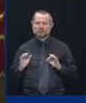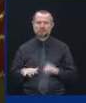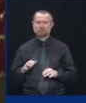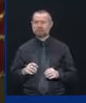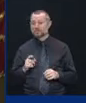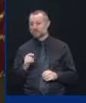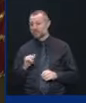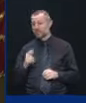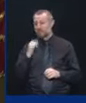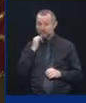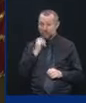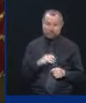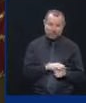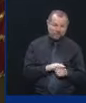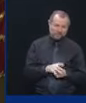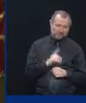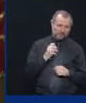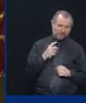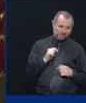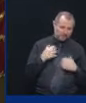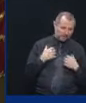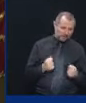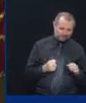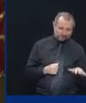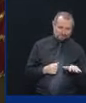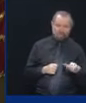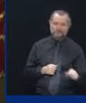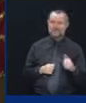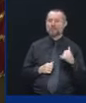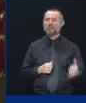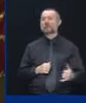local health department. She's given me the goods that I wanted on this.